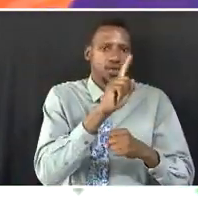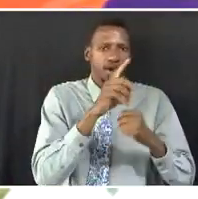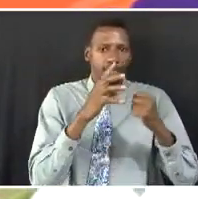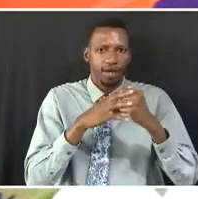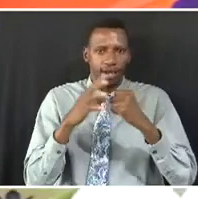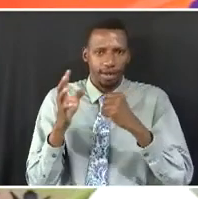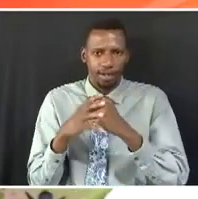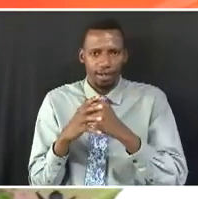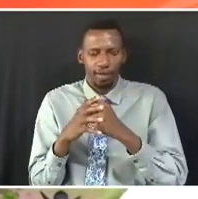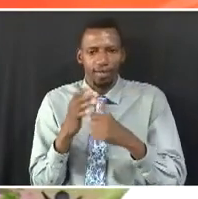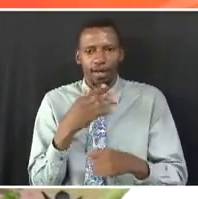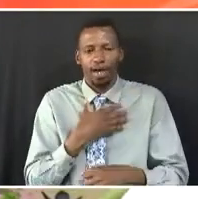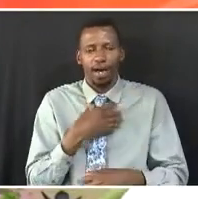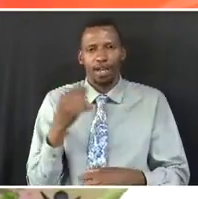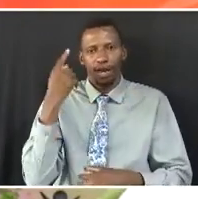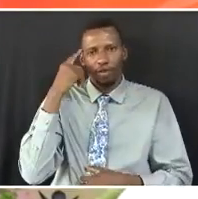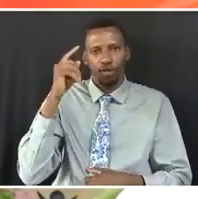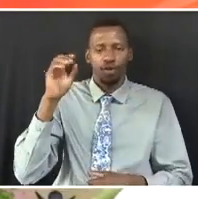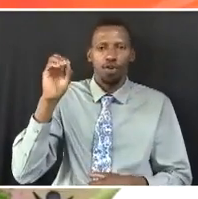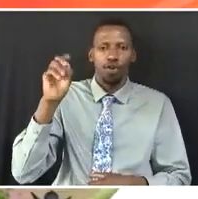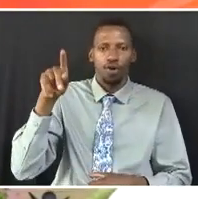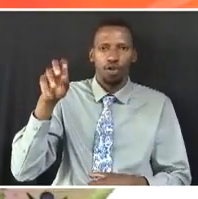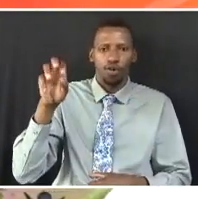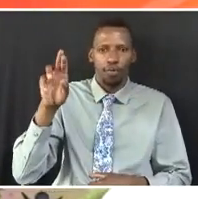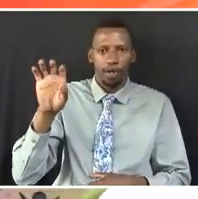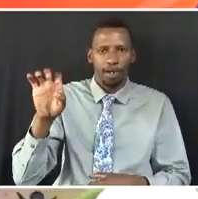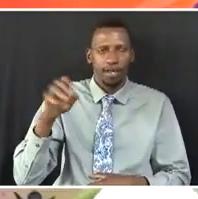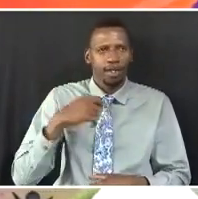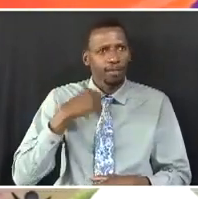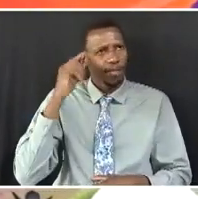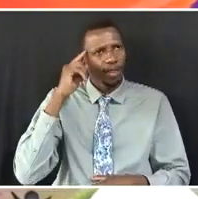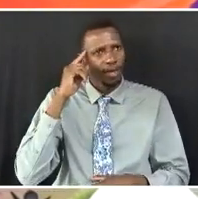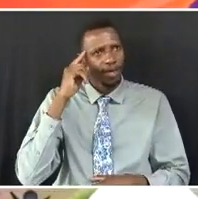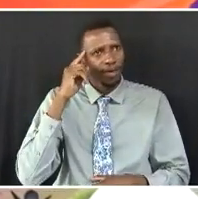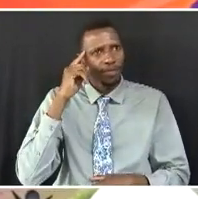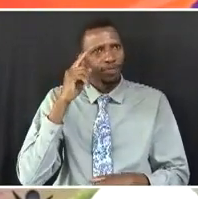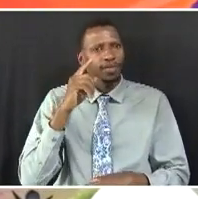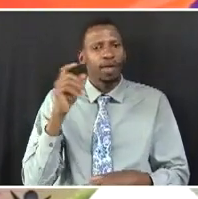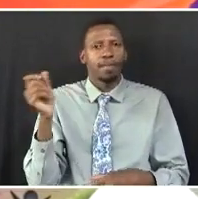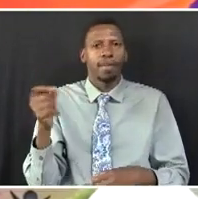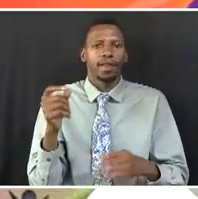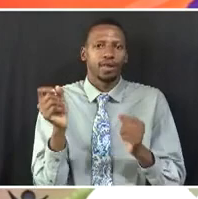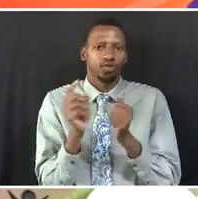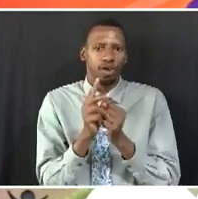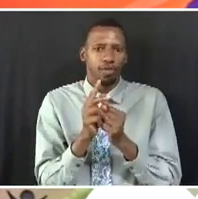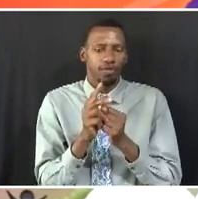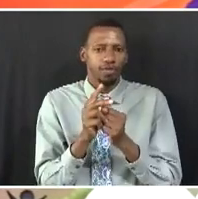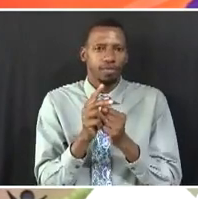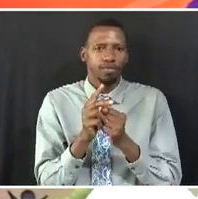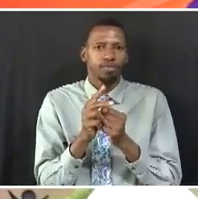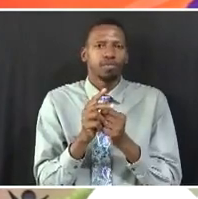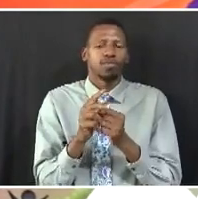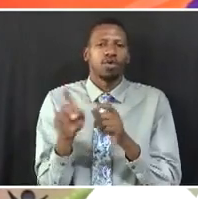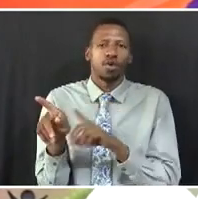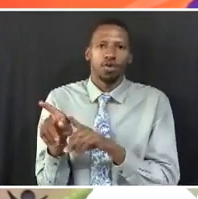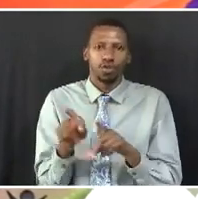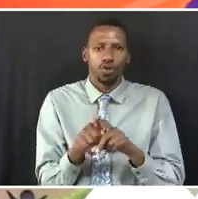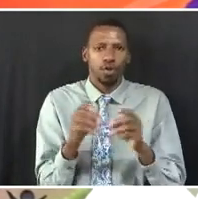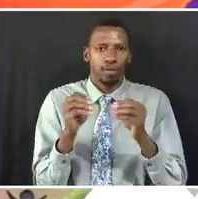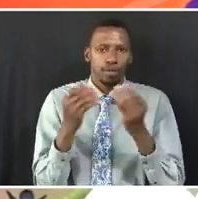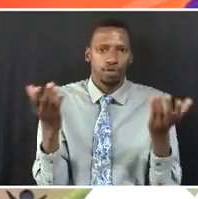1999. And for Joel Opere, the following, I think, December, later on that year, we also met at Moshi Cooperative